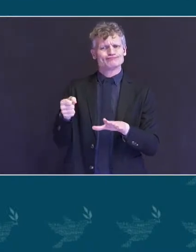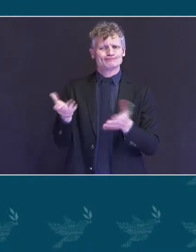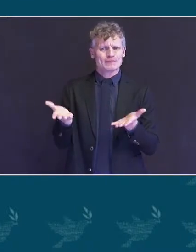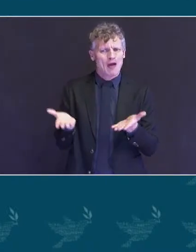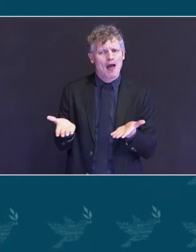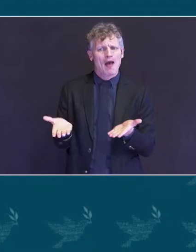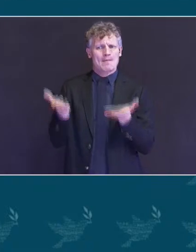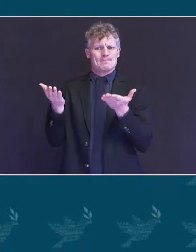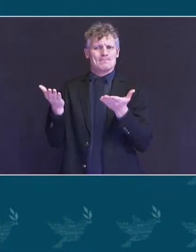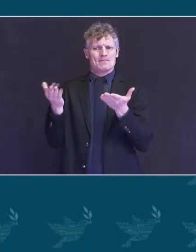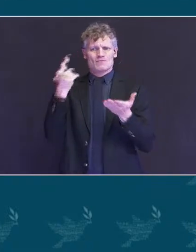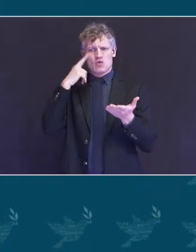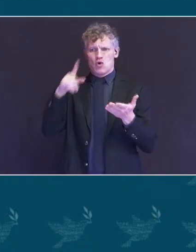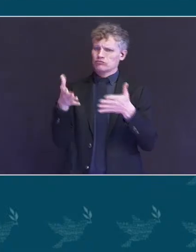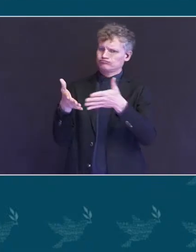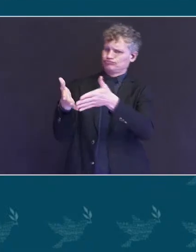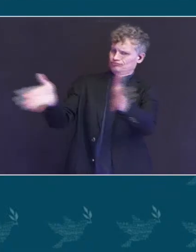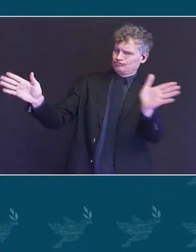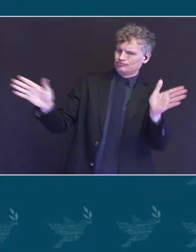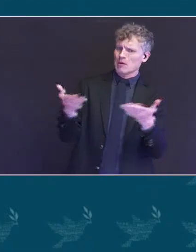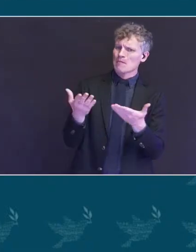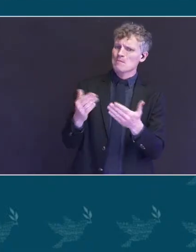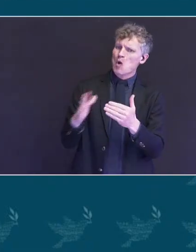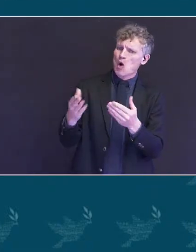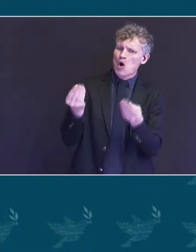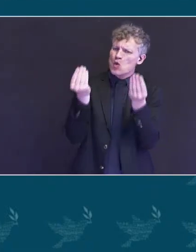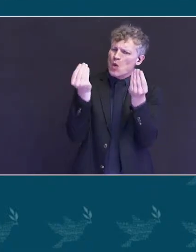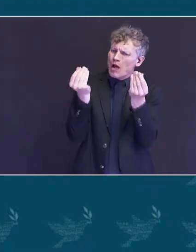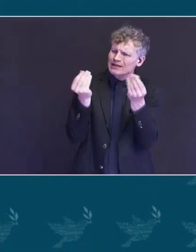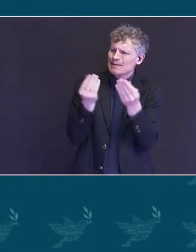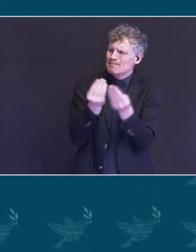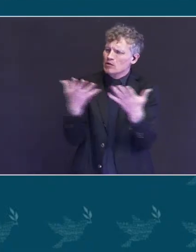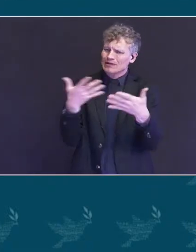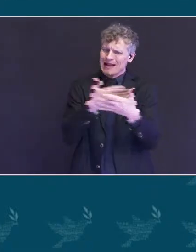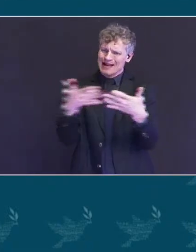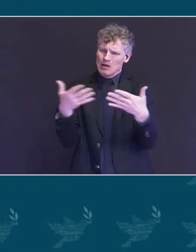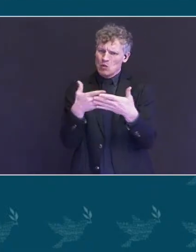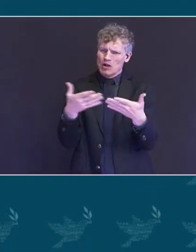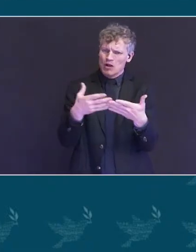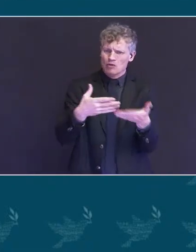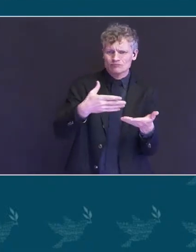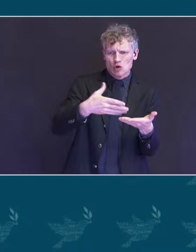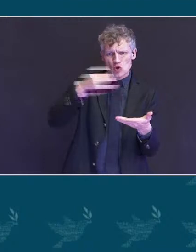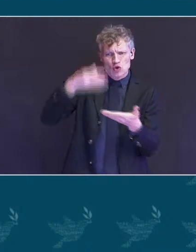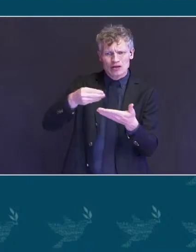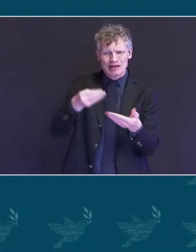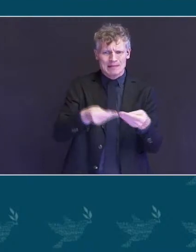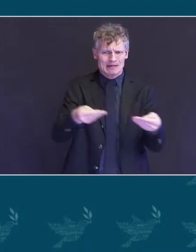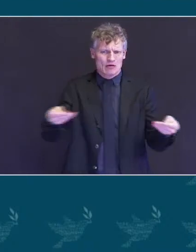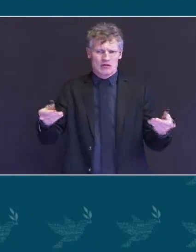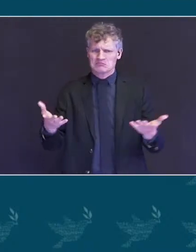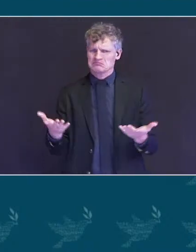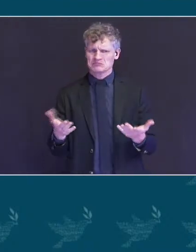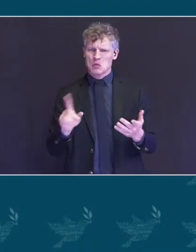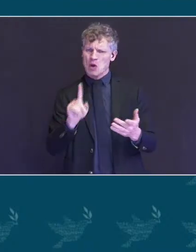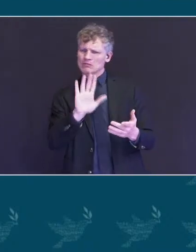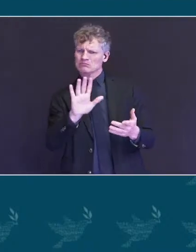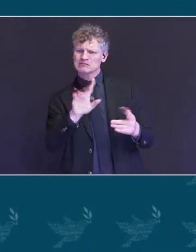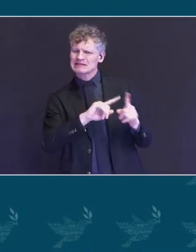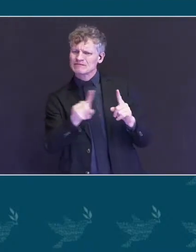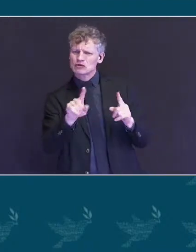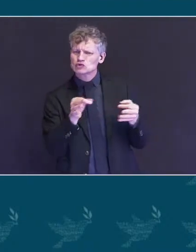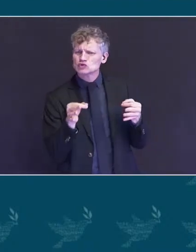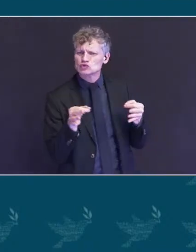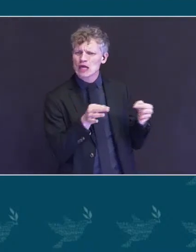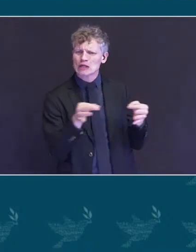quality multilingual learning materials? What strategies have proven effective in localizing content